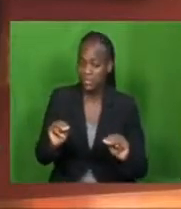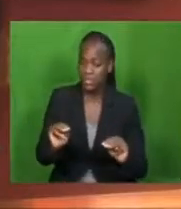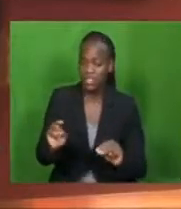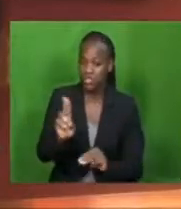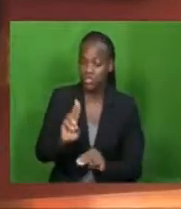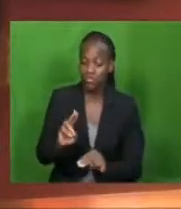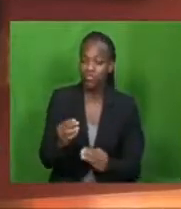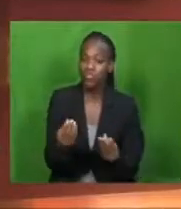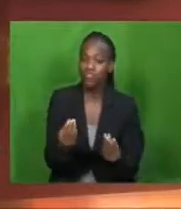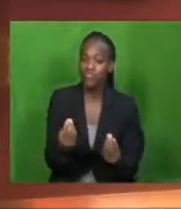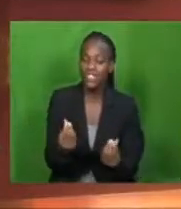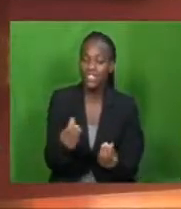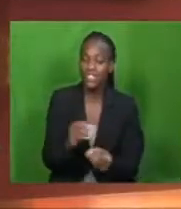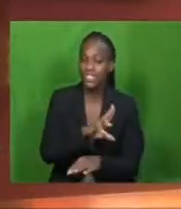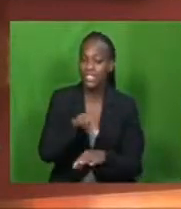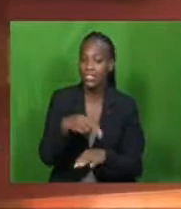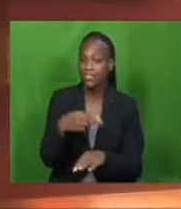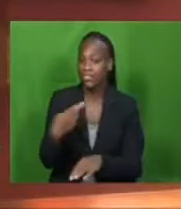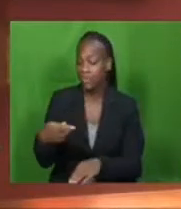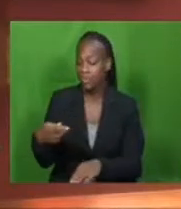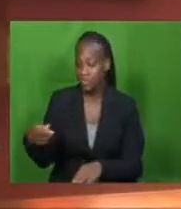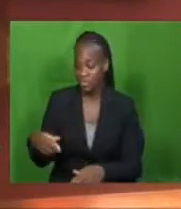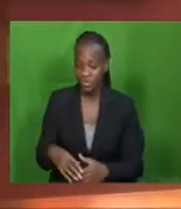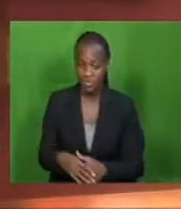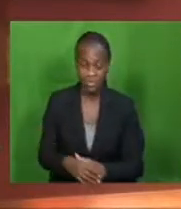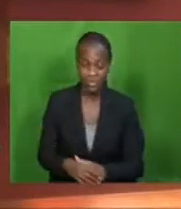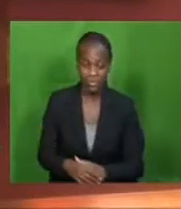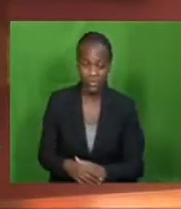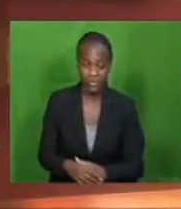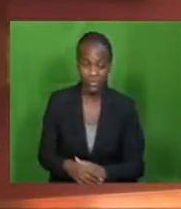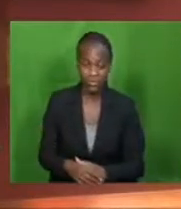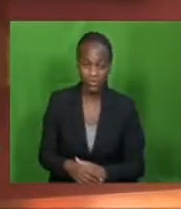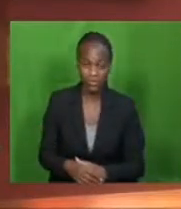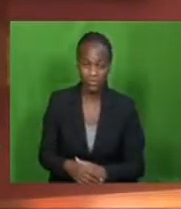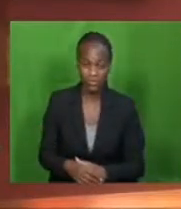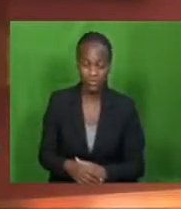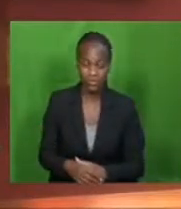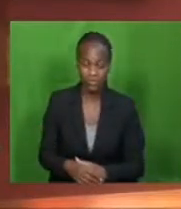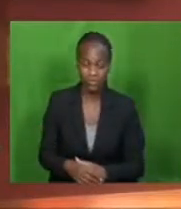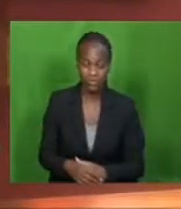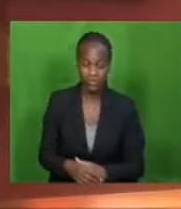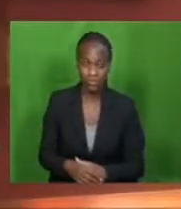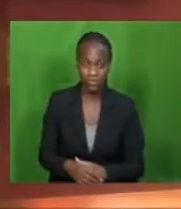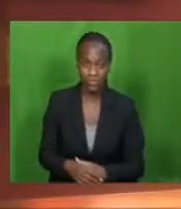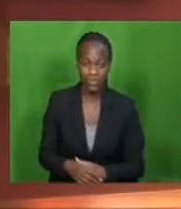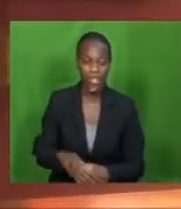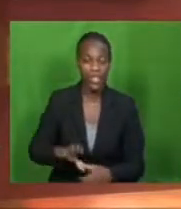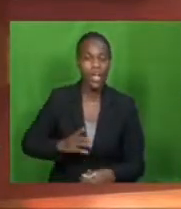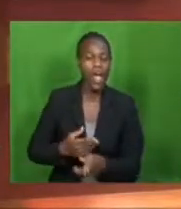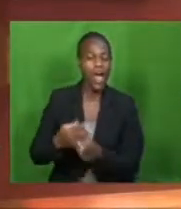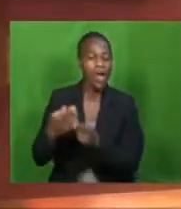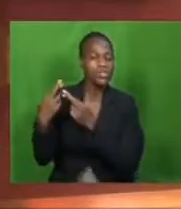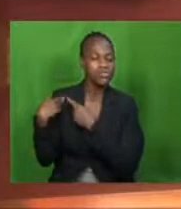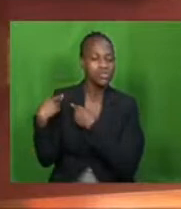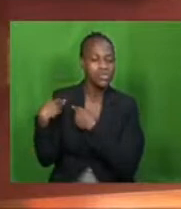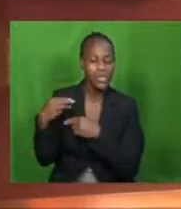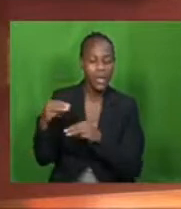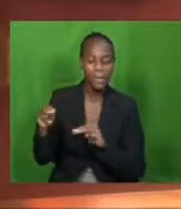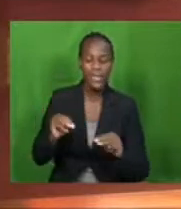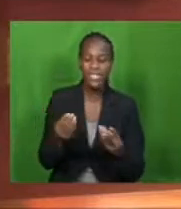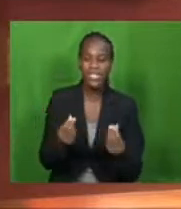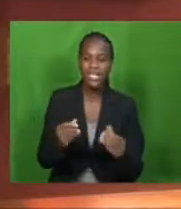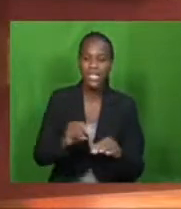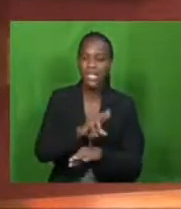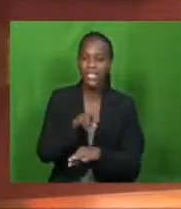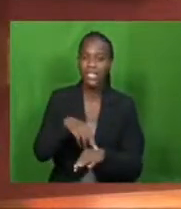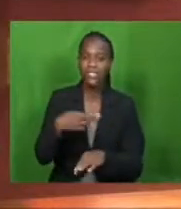and natural resources. Undoubtedly, Mr. Speaker, the fiduciary duty of managing the lands and natural resources of our country